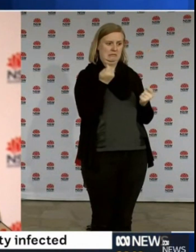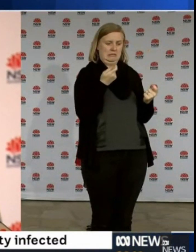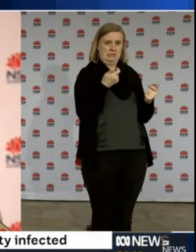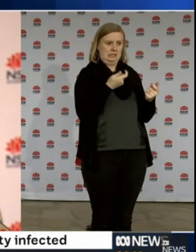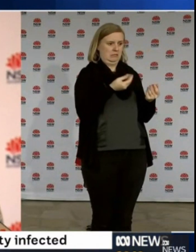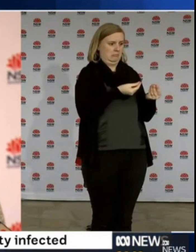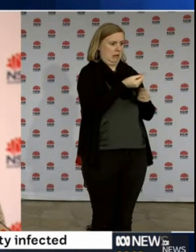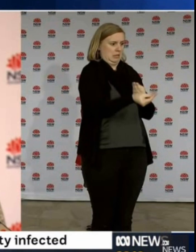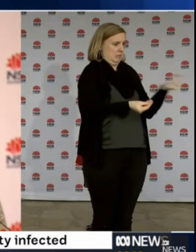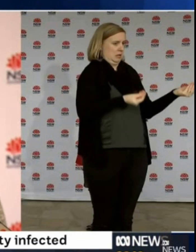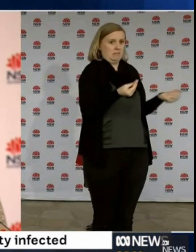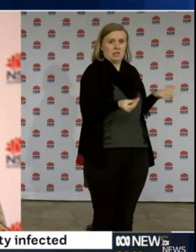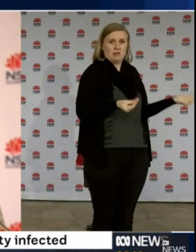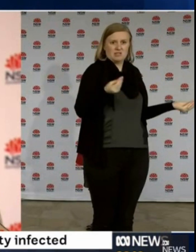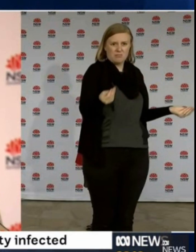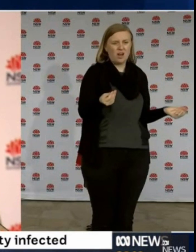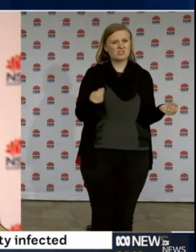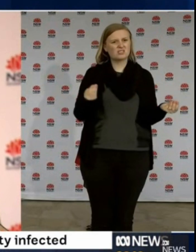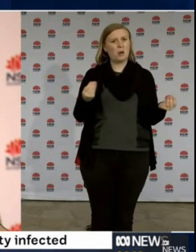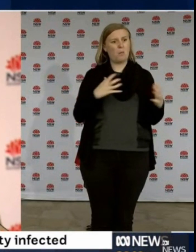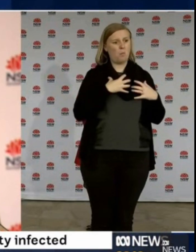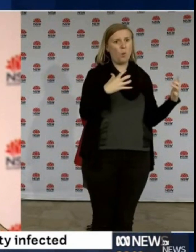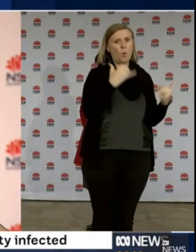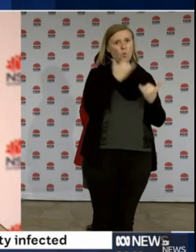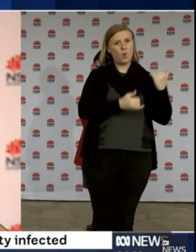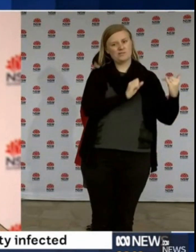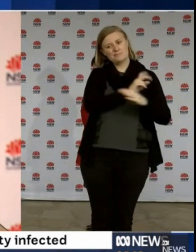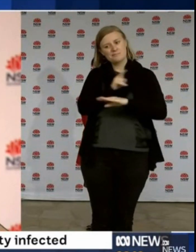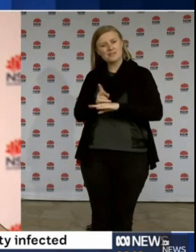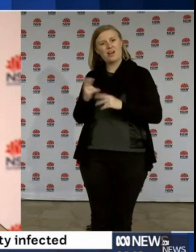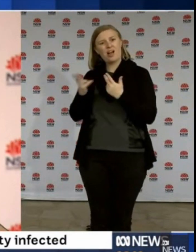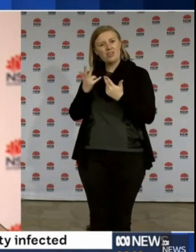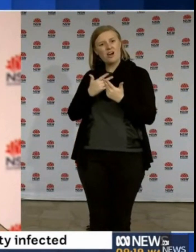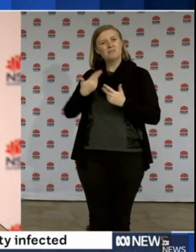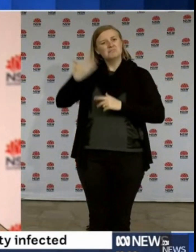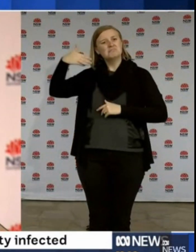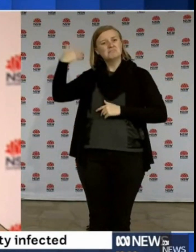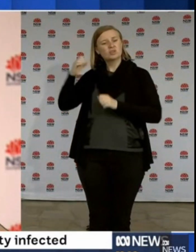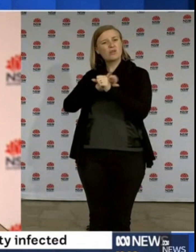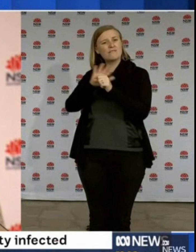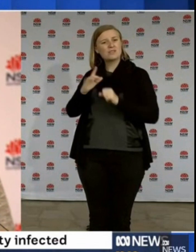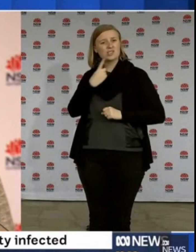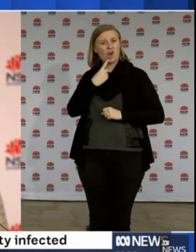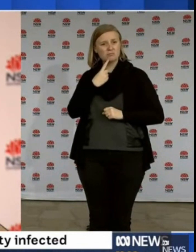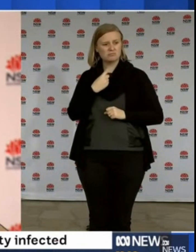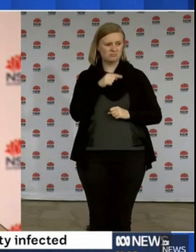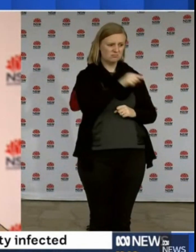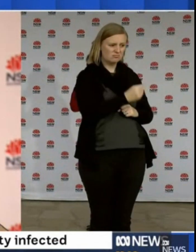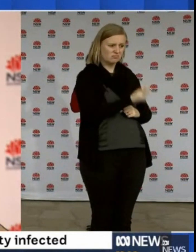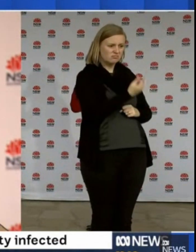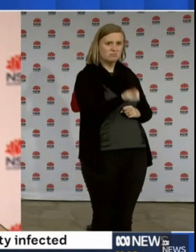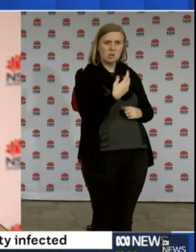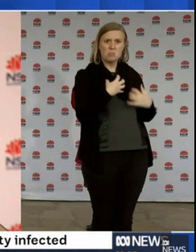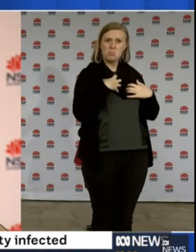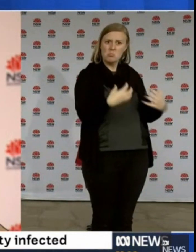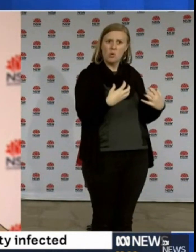and are you concerned about the transmissibility rate amongst children that clearly wasn't there earlier in the pandemic? We've